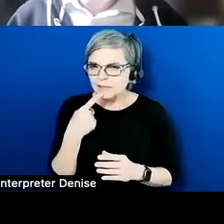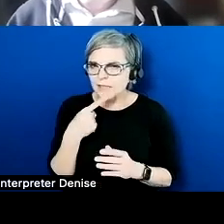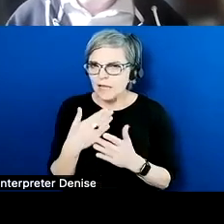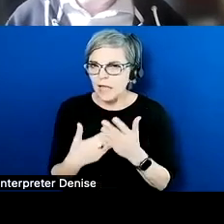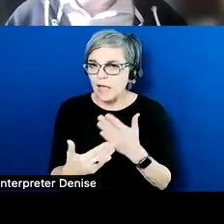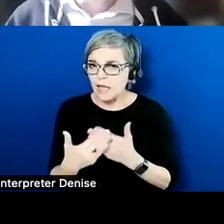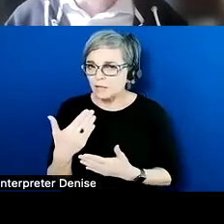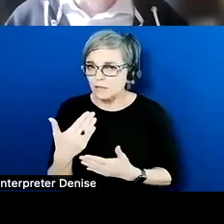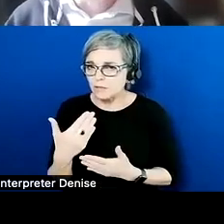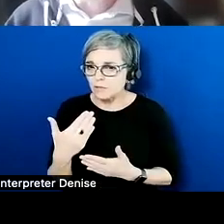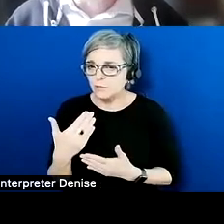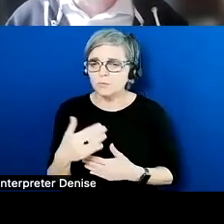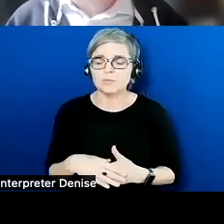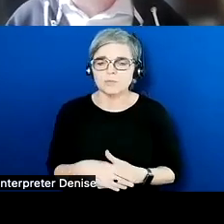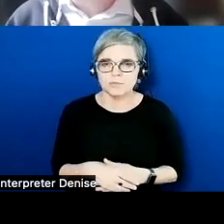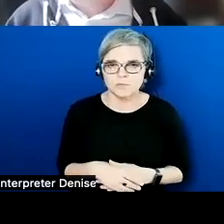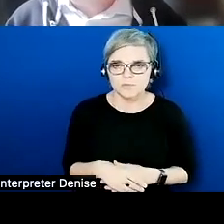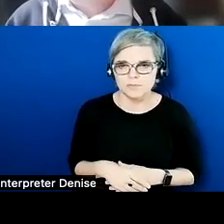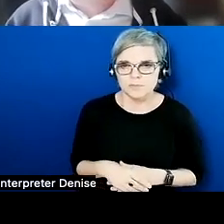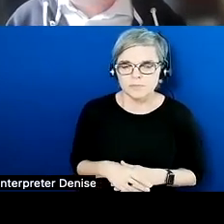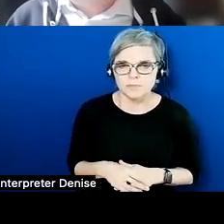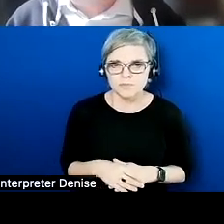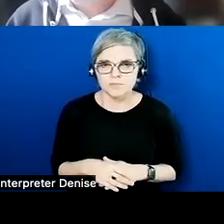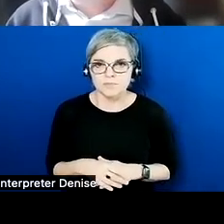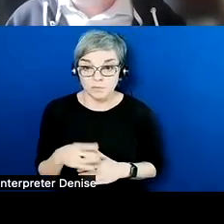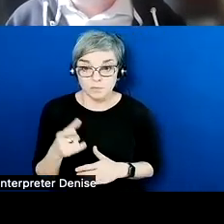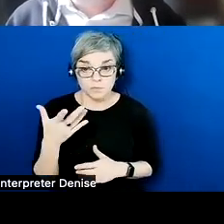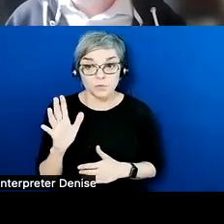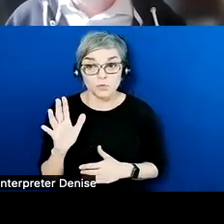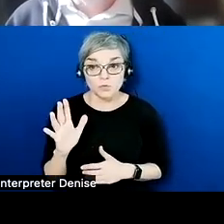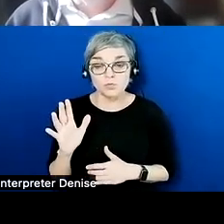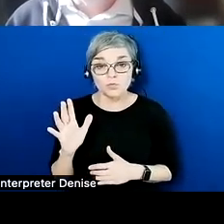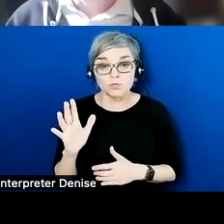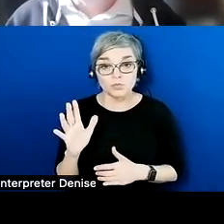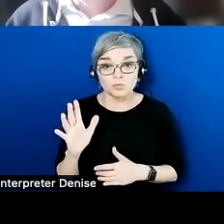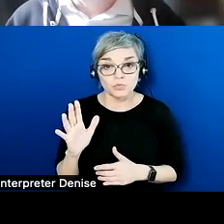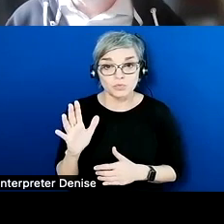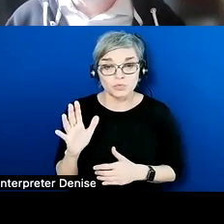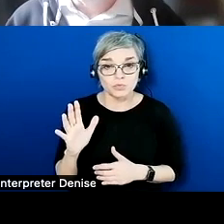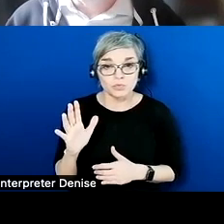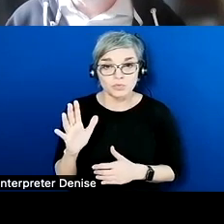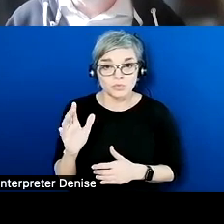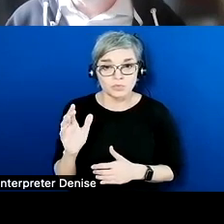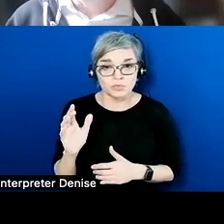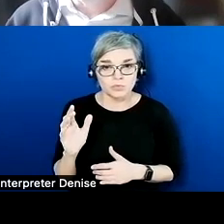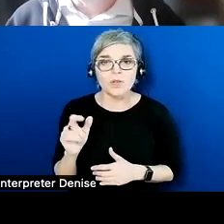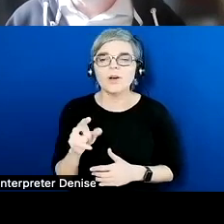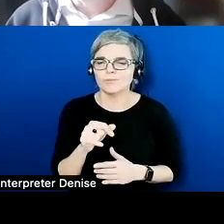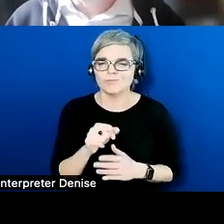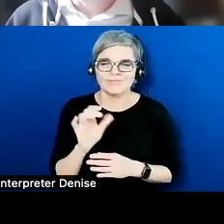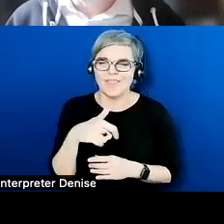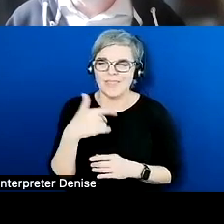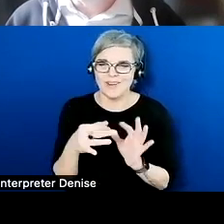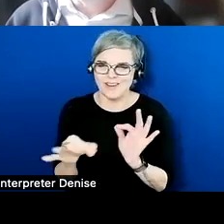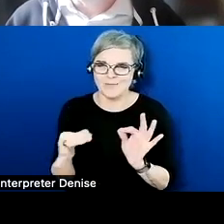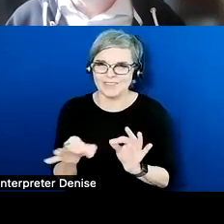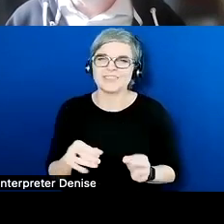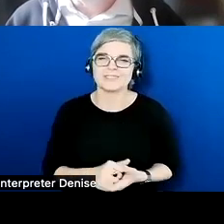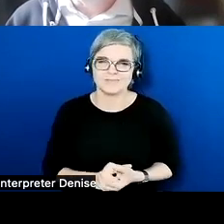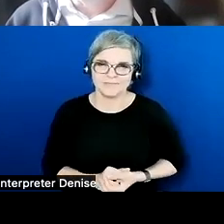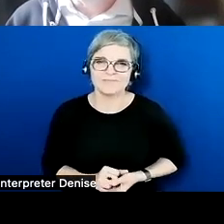Jo, her. Og den. På siden. Å, på siden, ordentlig. Ja, det er